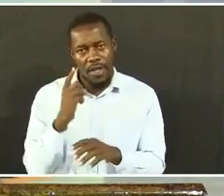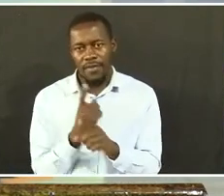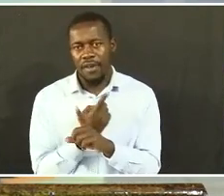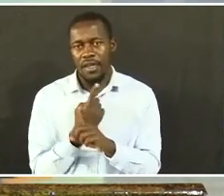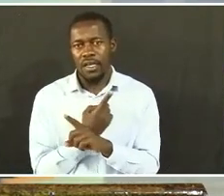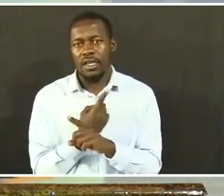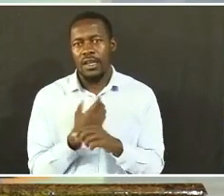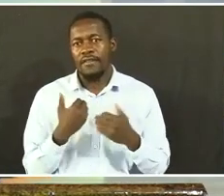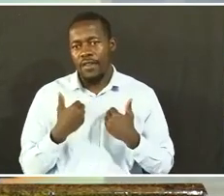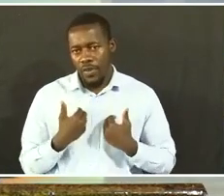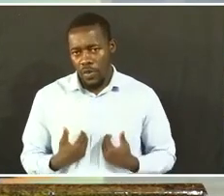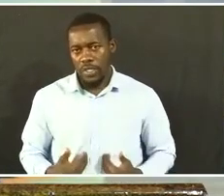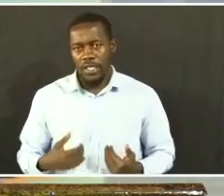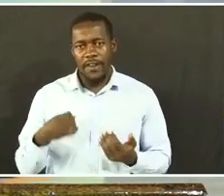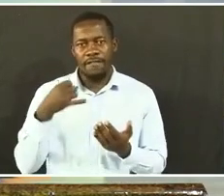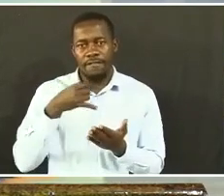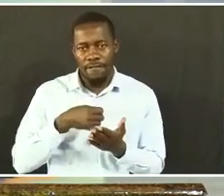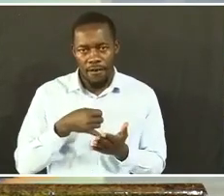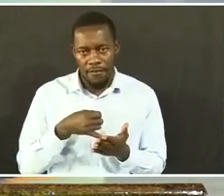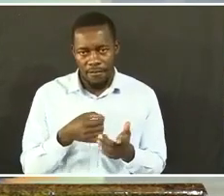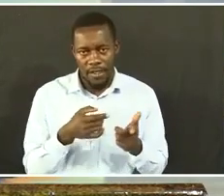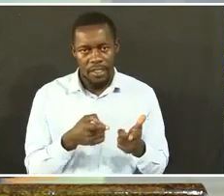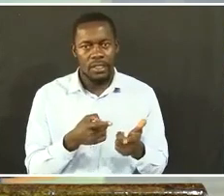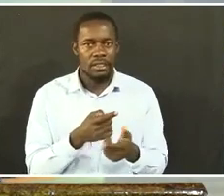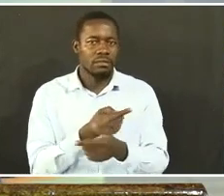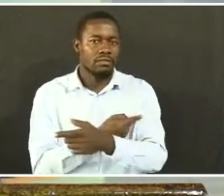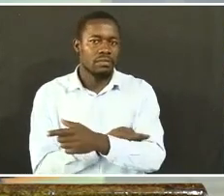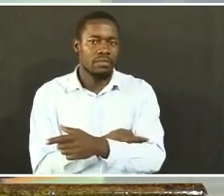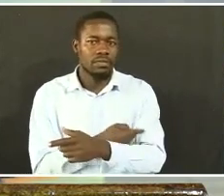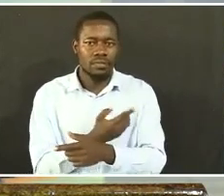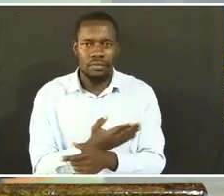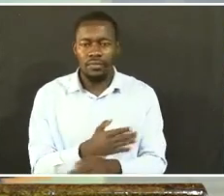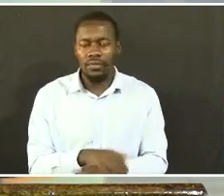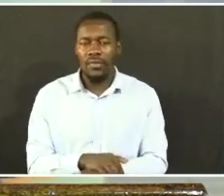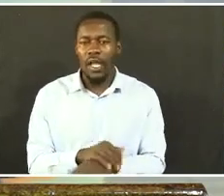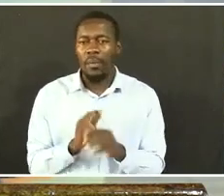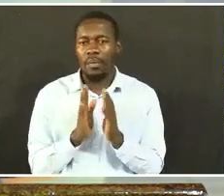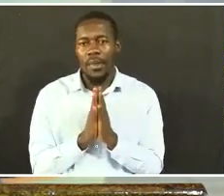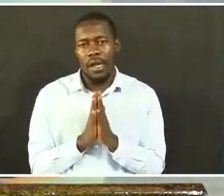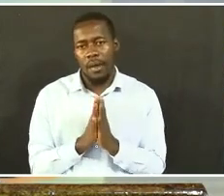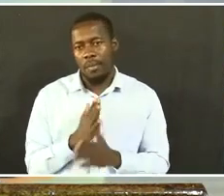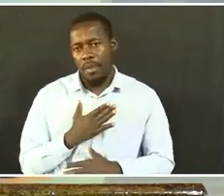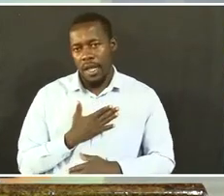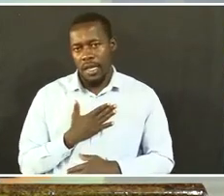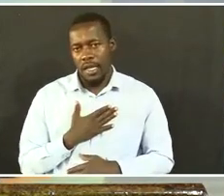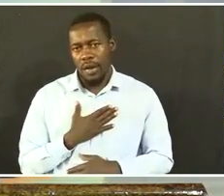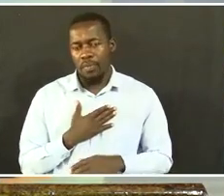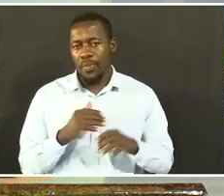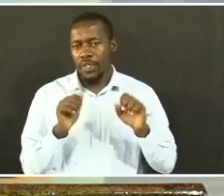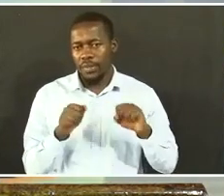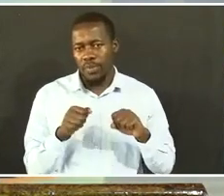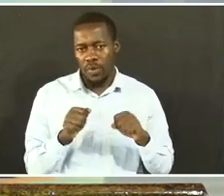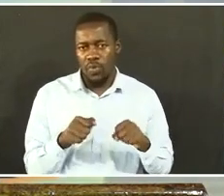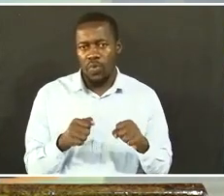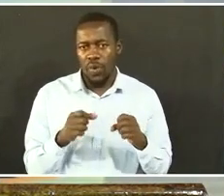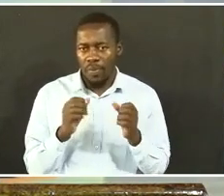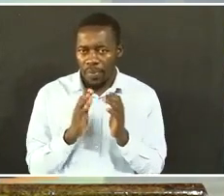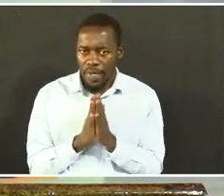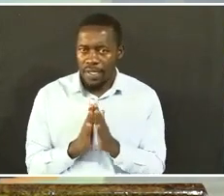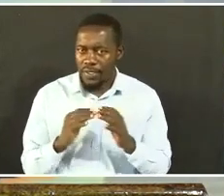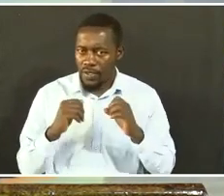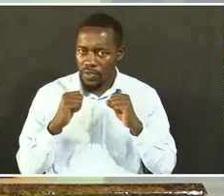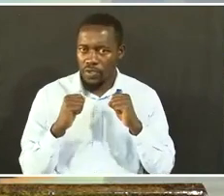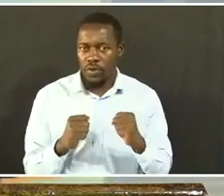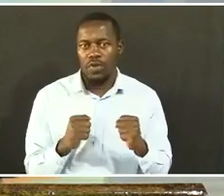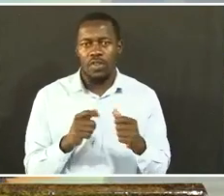been involved and they have been gone through rehabilitation, it's my prayer that they can also participate effectively in other activities,